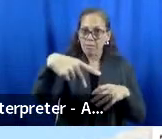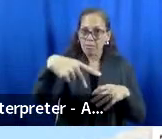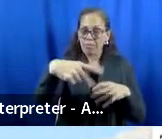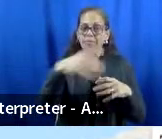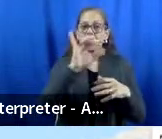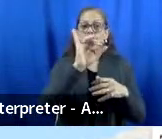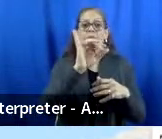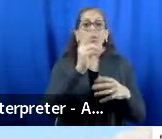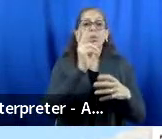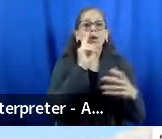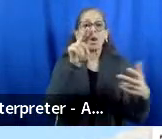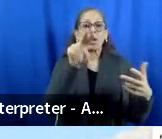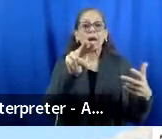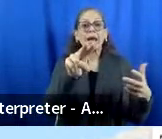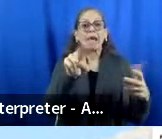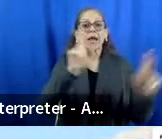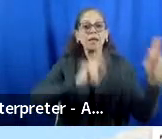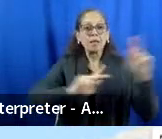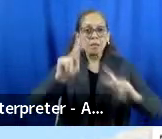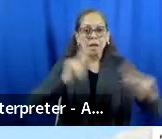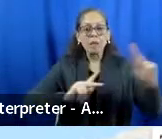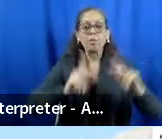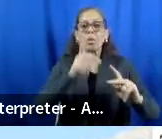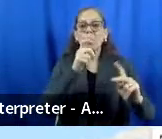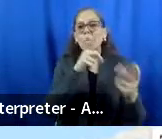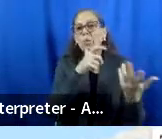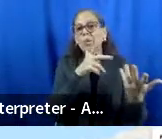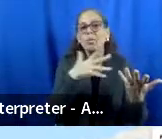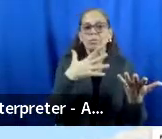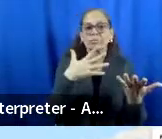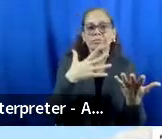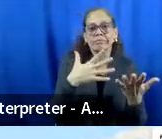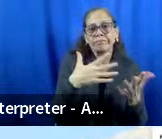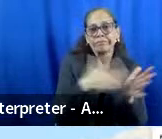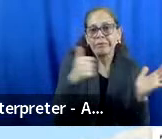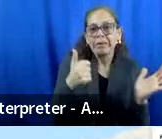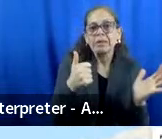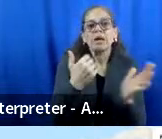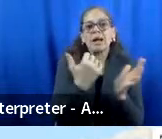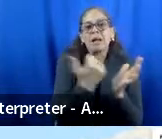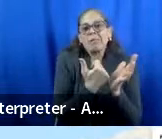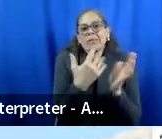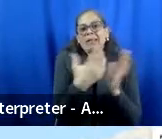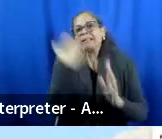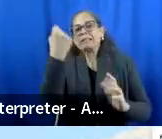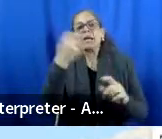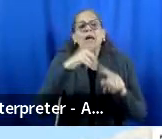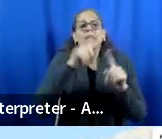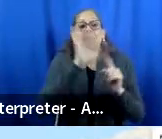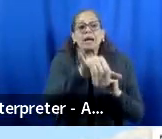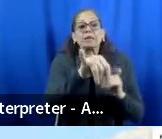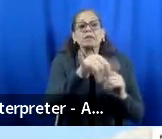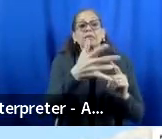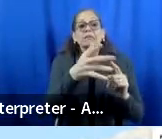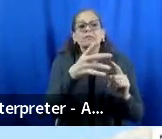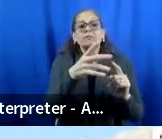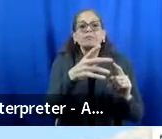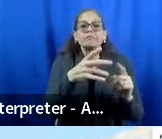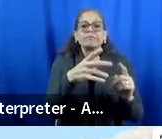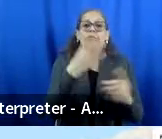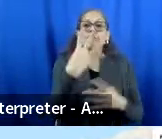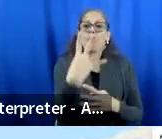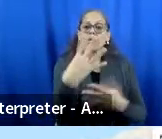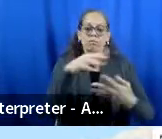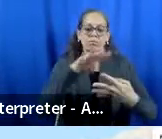So we're looking at the population vulnerability category, and it's composed, as it tells us here, of 4 data